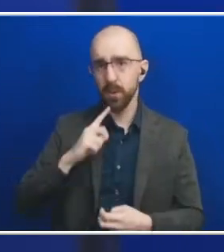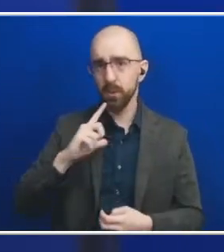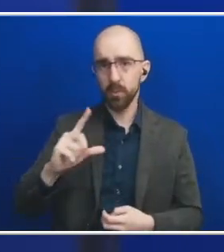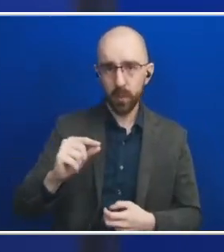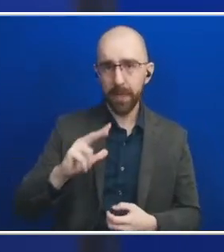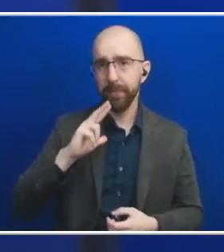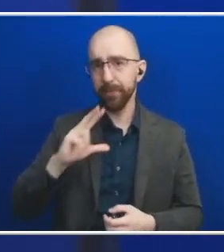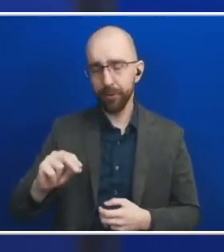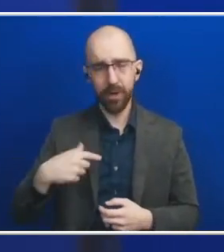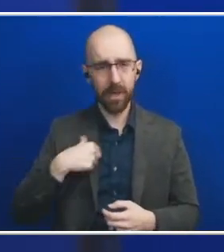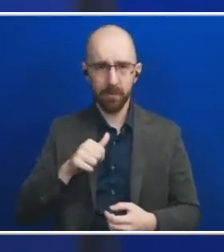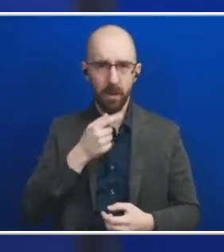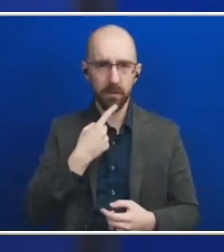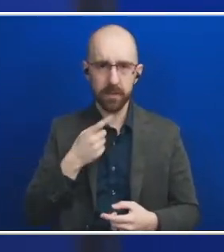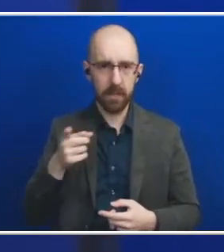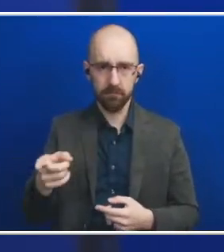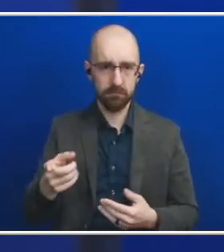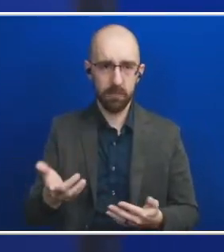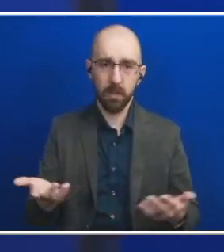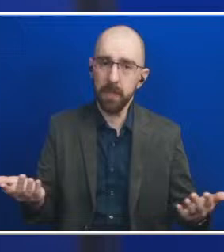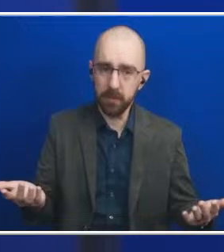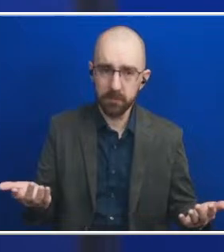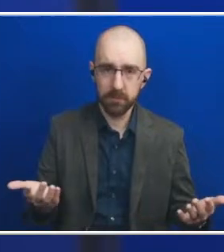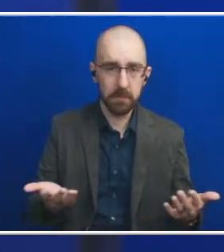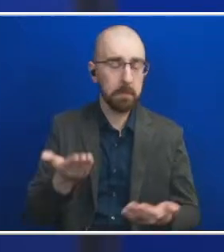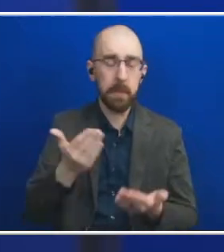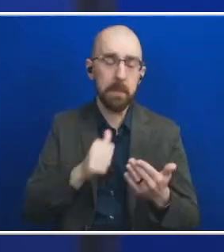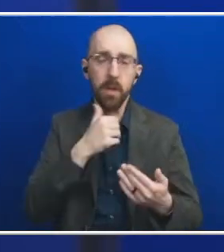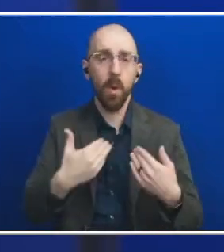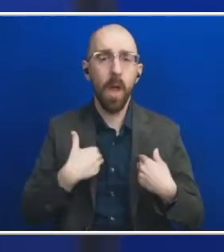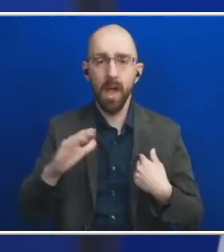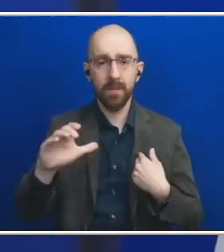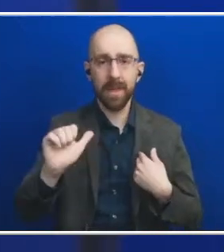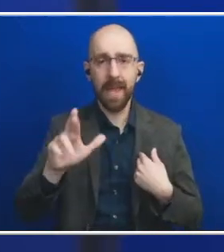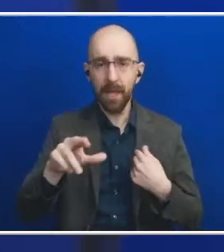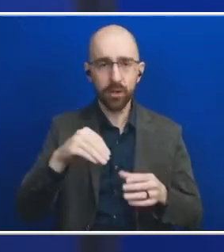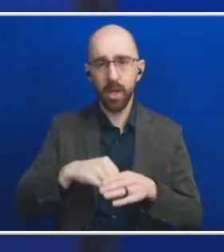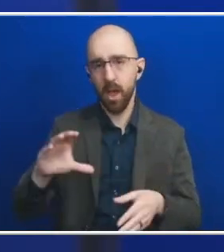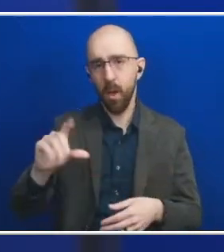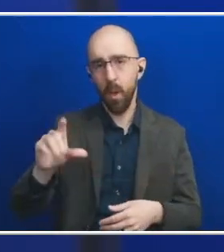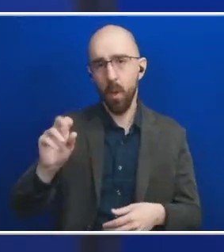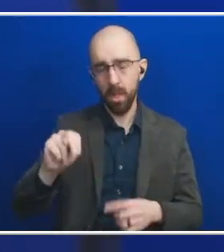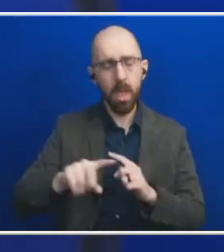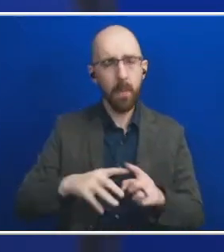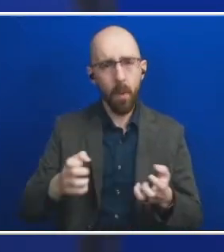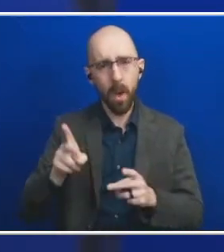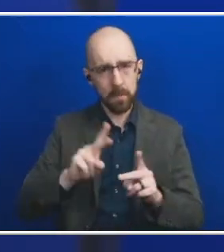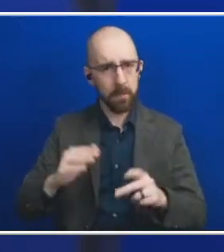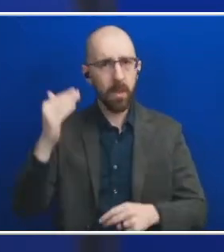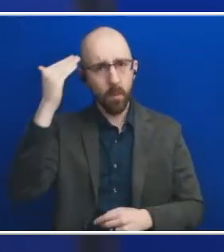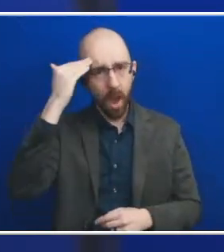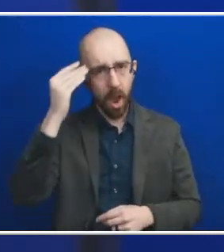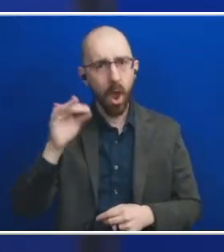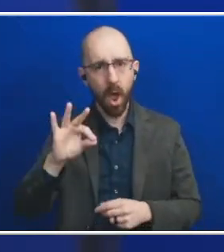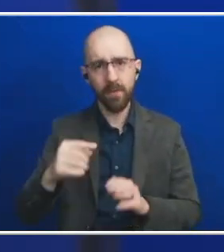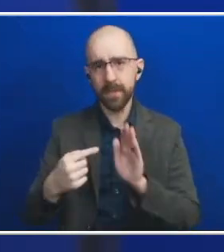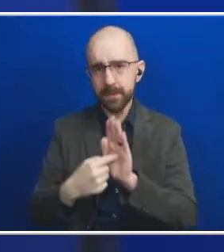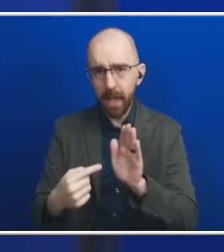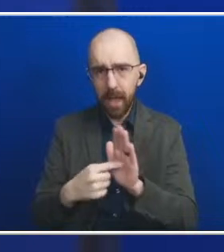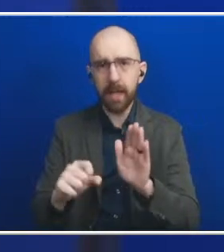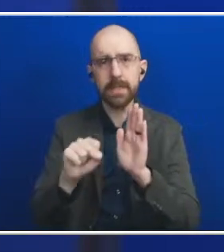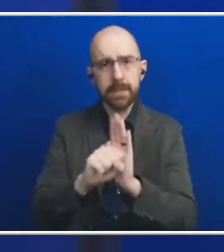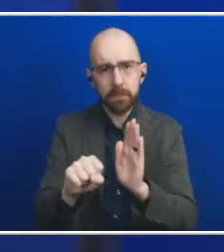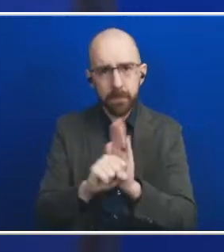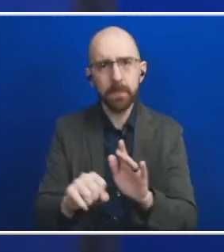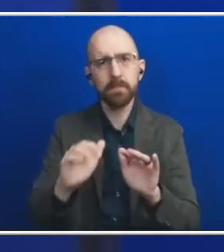they probably or may not have colon cancer, but I want people to be aware of the signs and symptoms and what they're putting in their